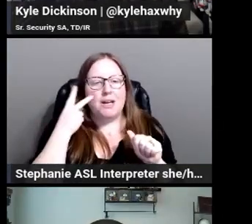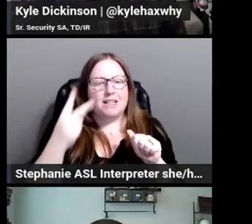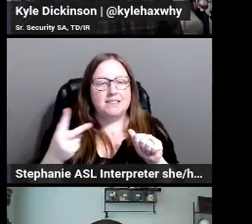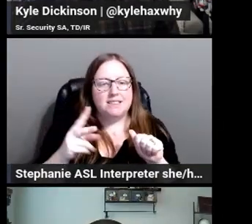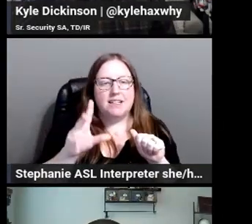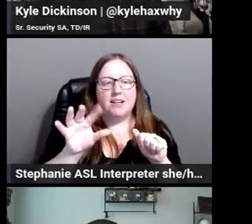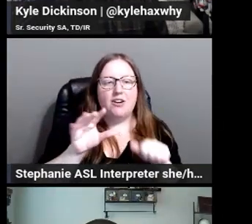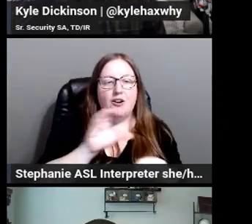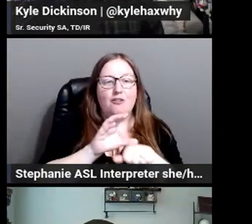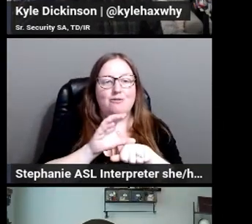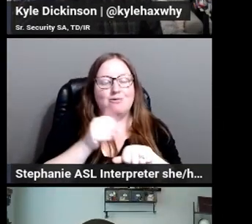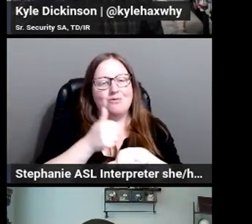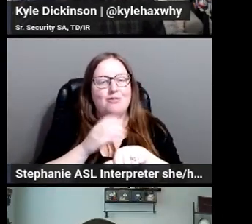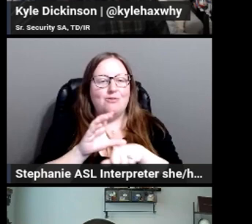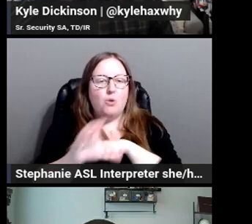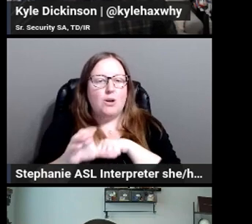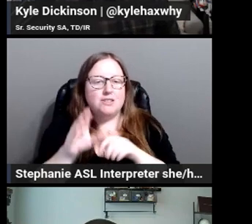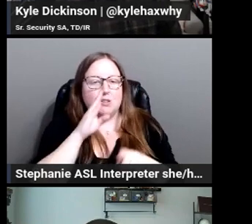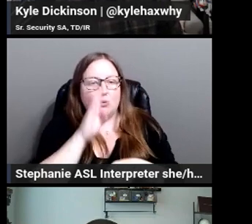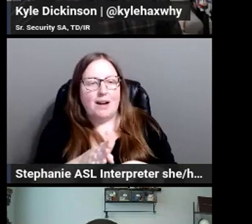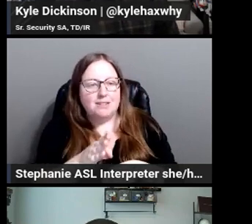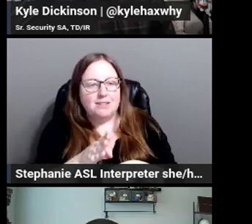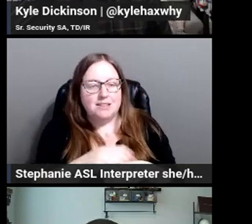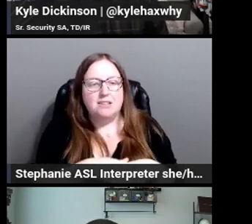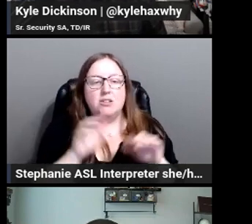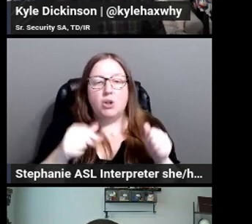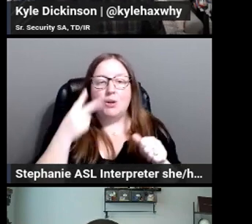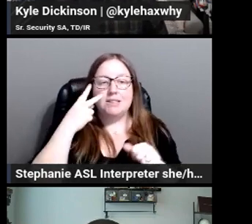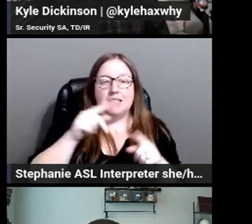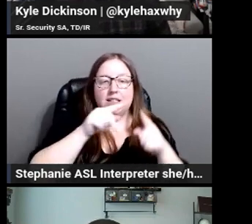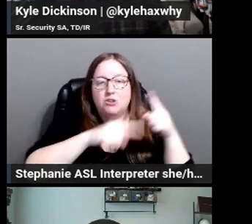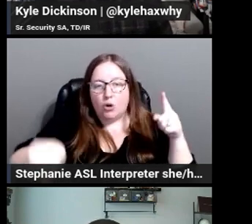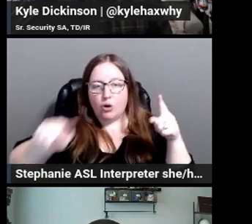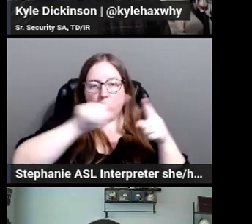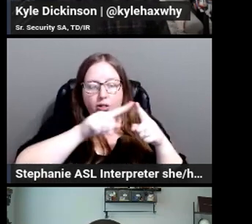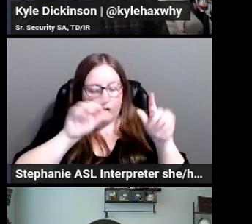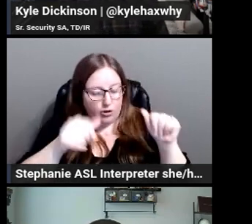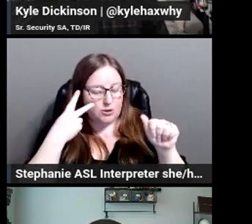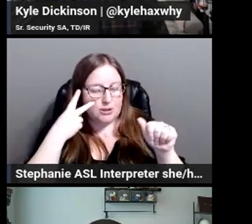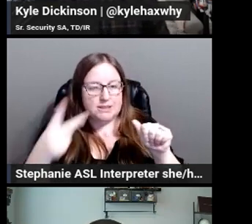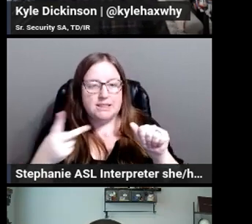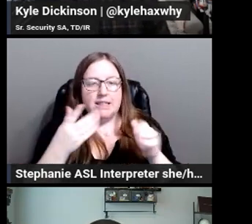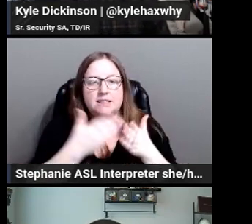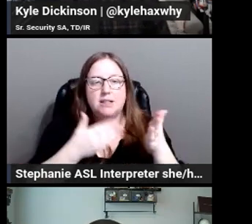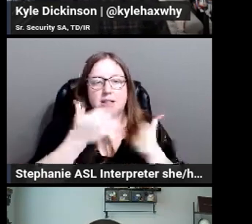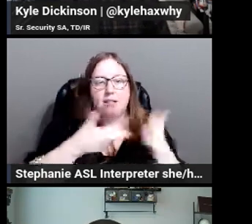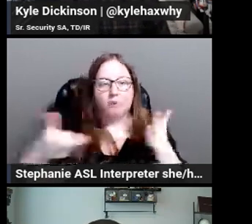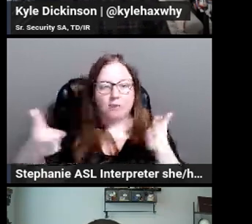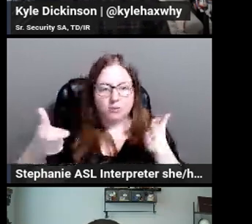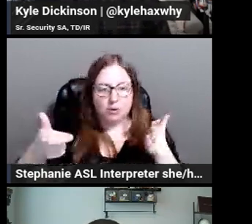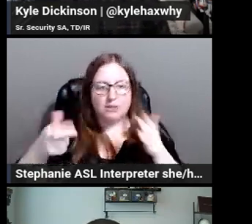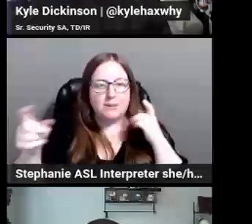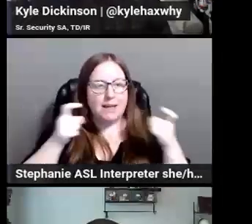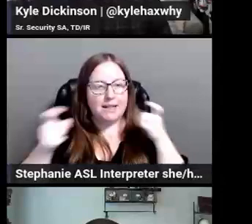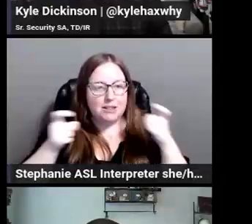view that we're looking at now, circular view, and you can see some of the resource names associated with this, and then also